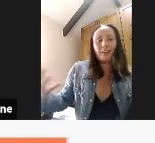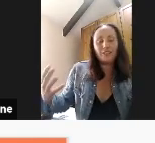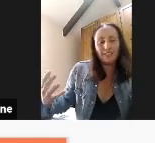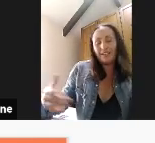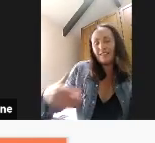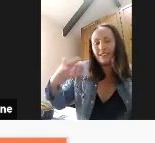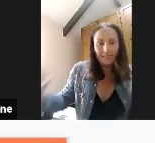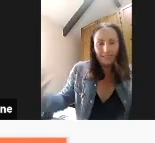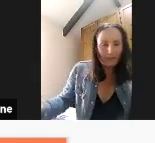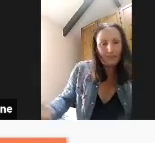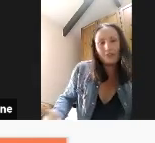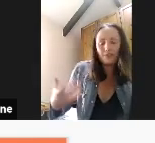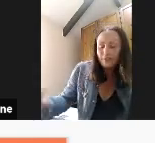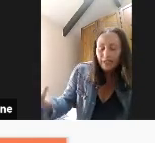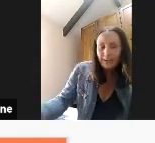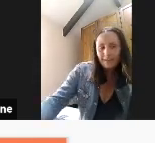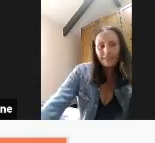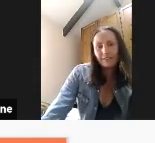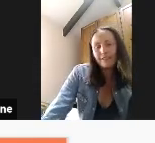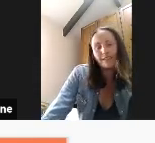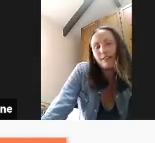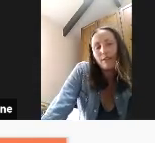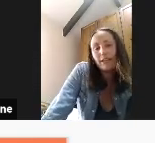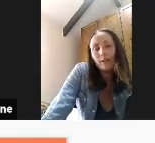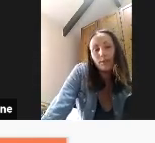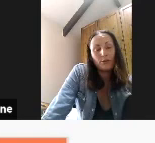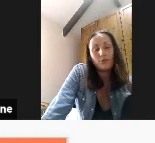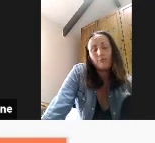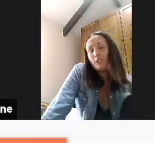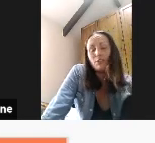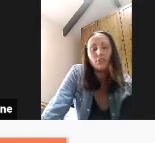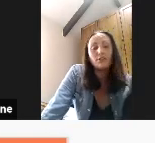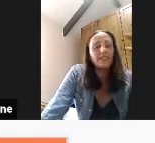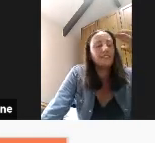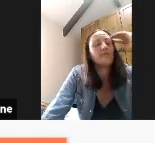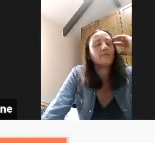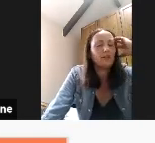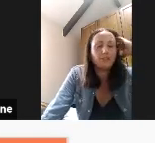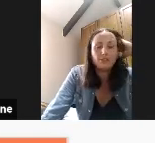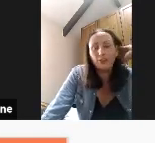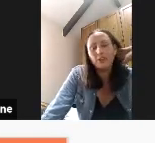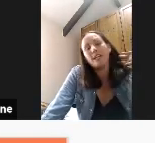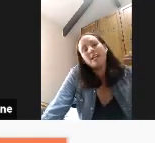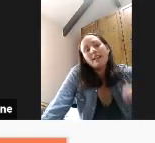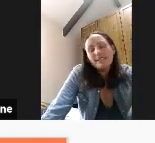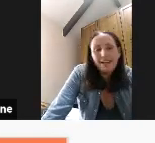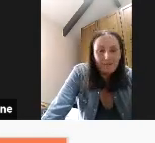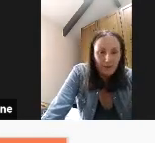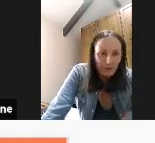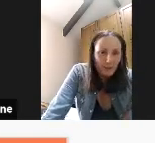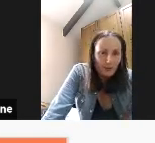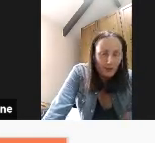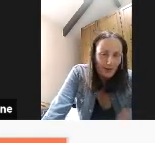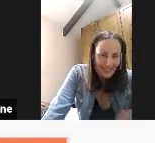get that efficiency, then I think we lose as a society because we lose the diversity from what we do. So yeah,